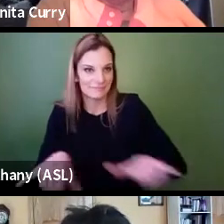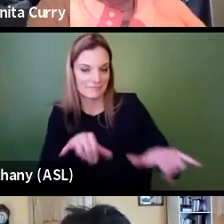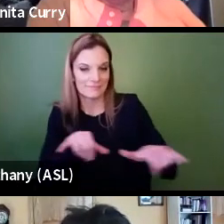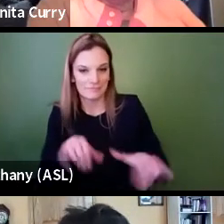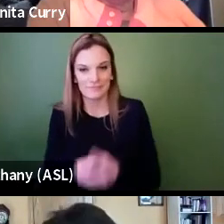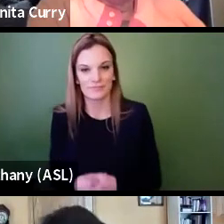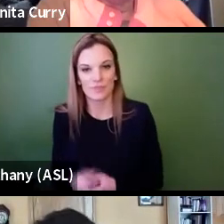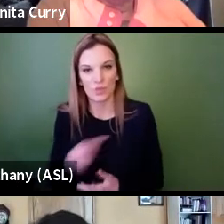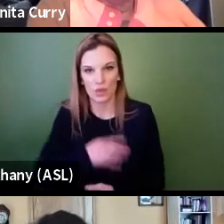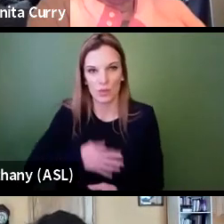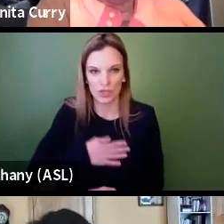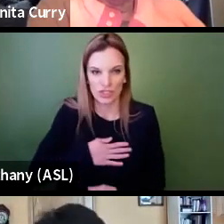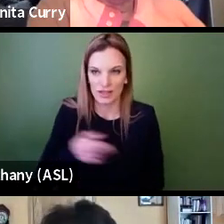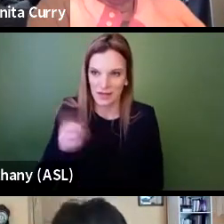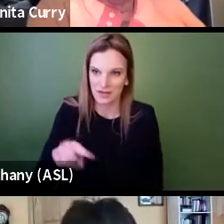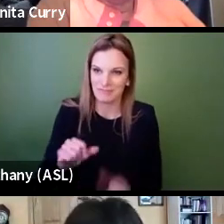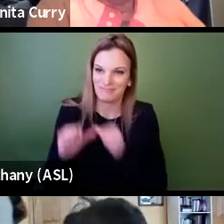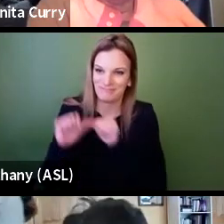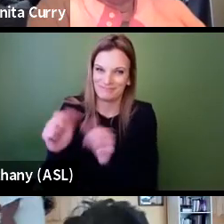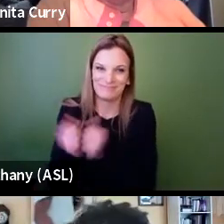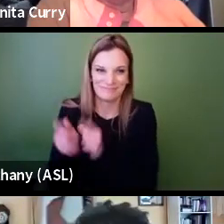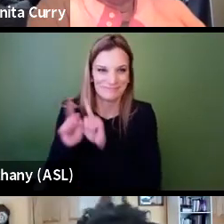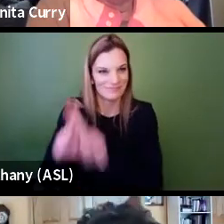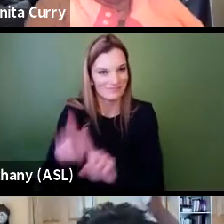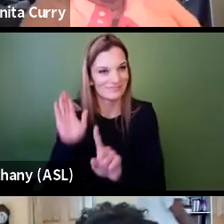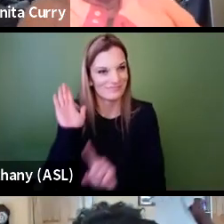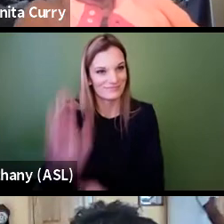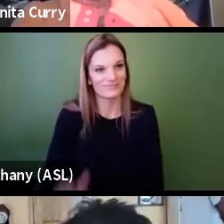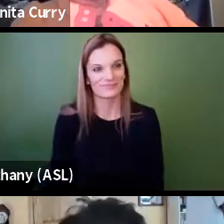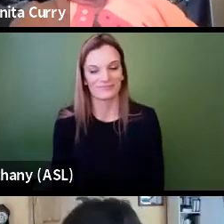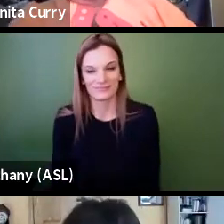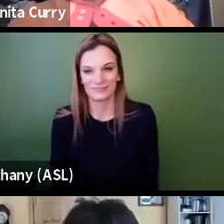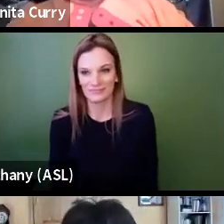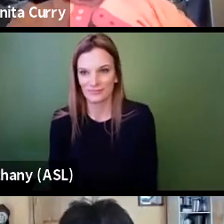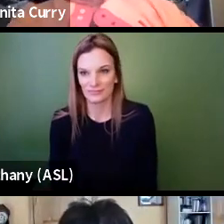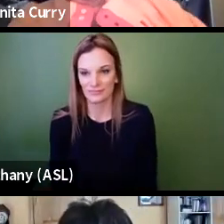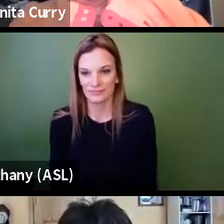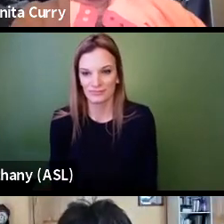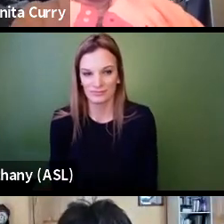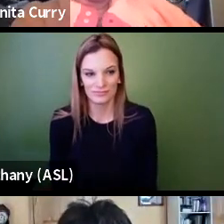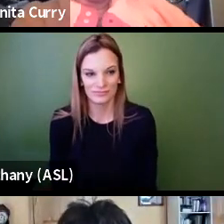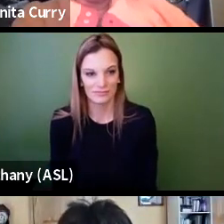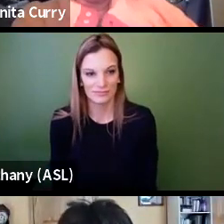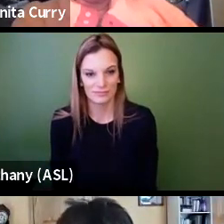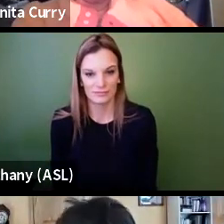we appreciate them walking alongside us in this. Good.